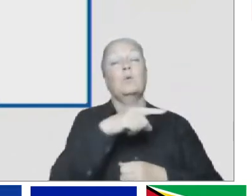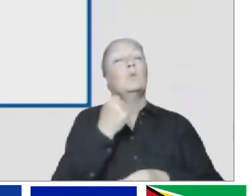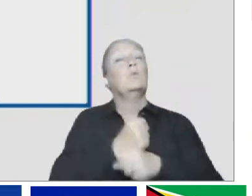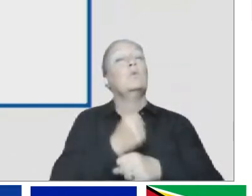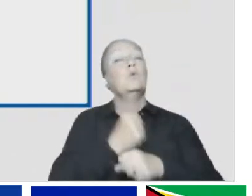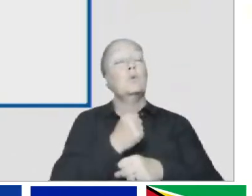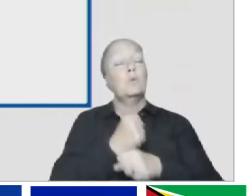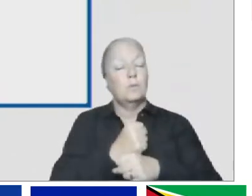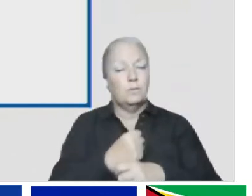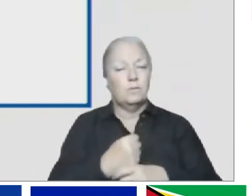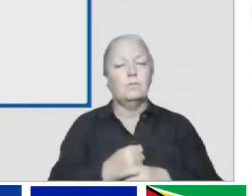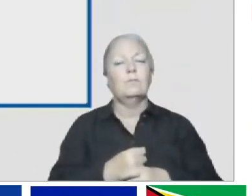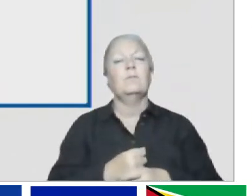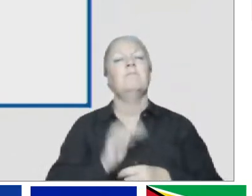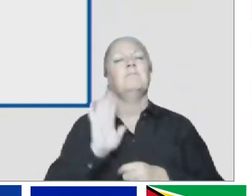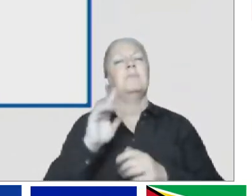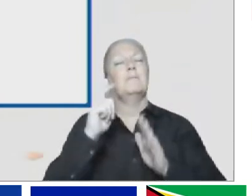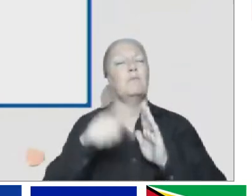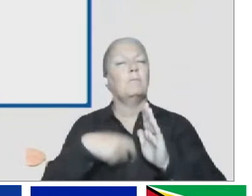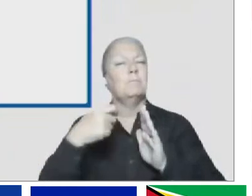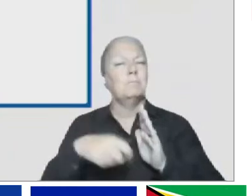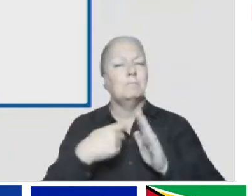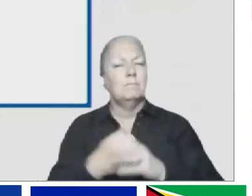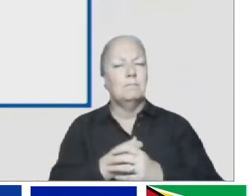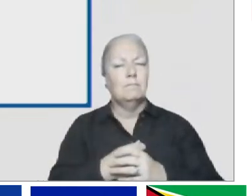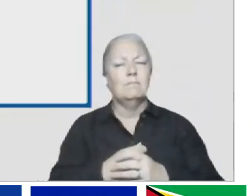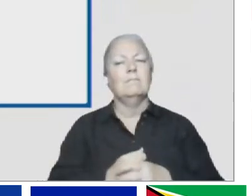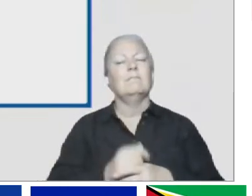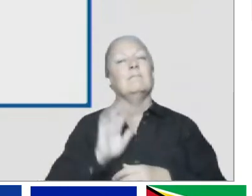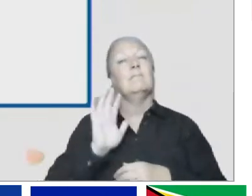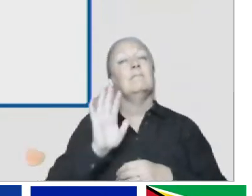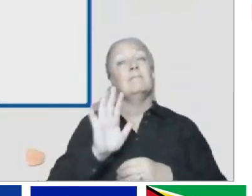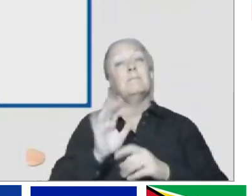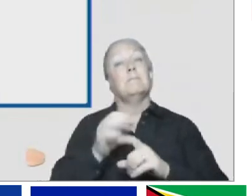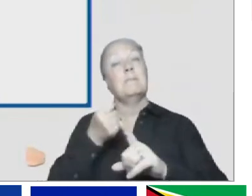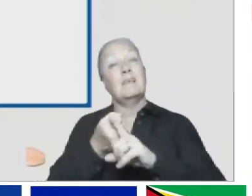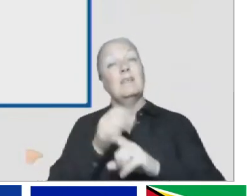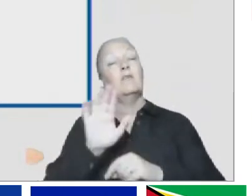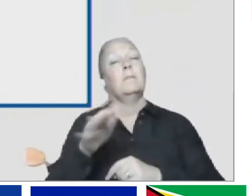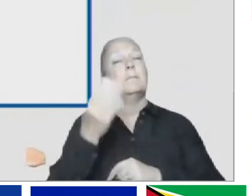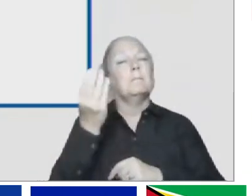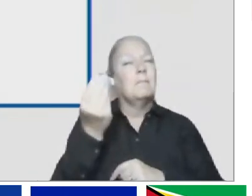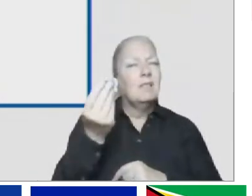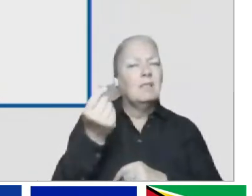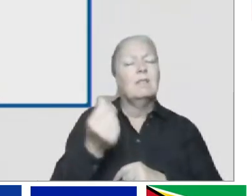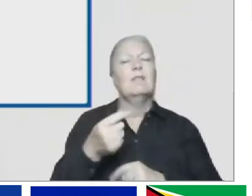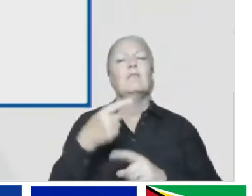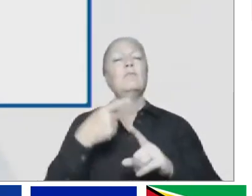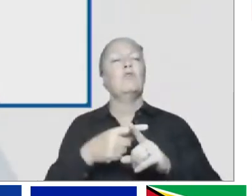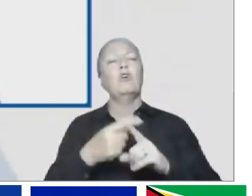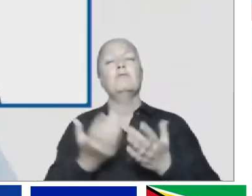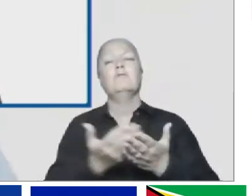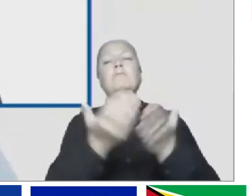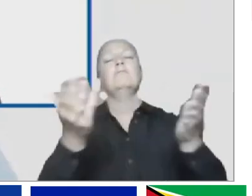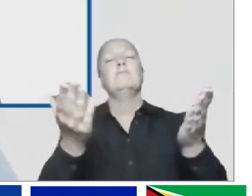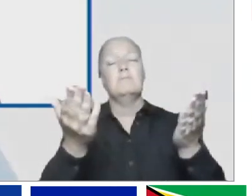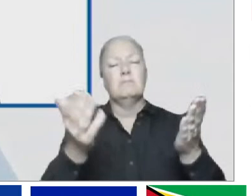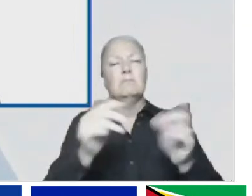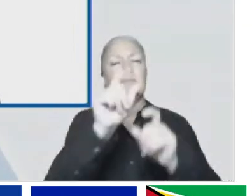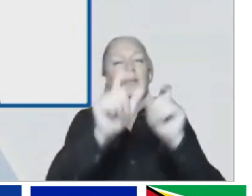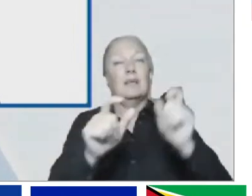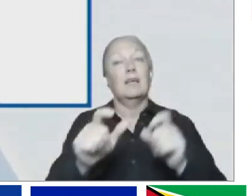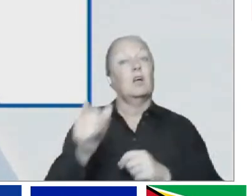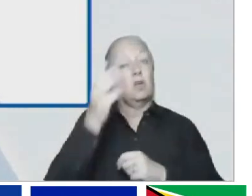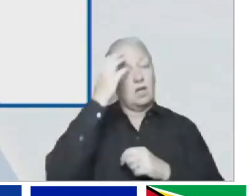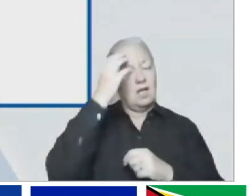And so in light of the impact of the pandemic on the economy and the general population, the government instituted a 31 billion